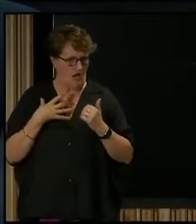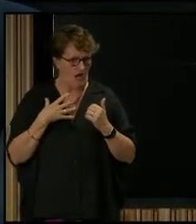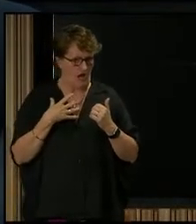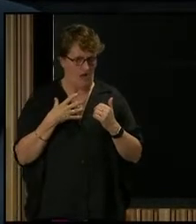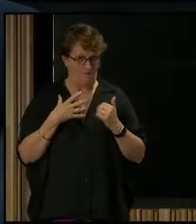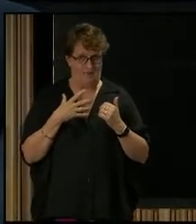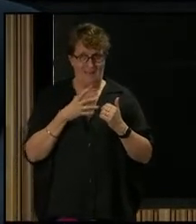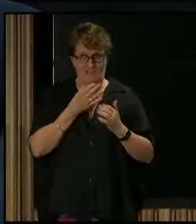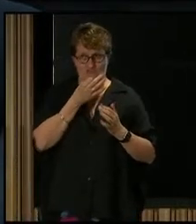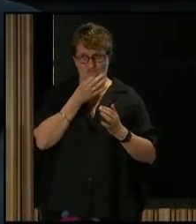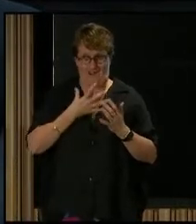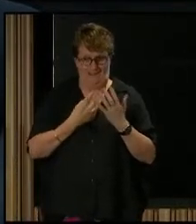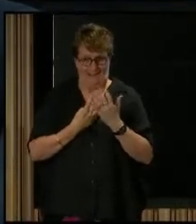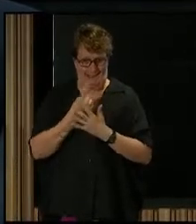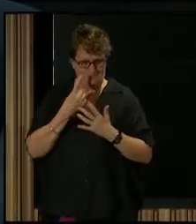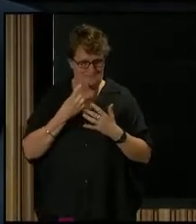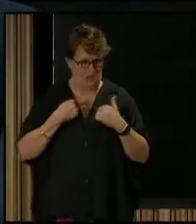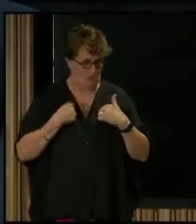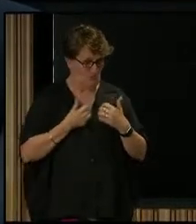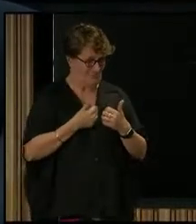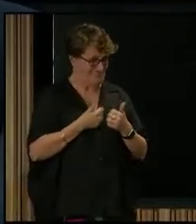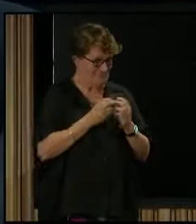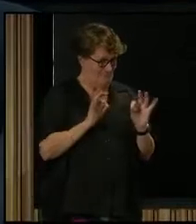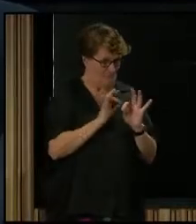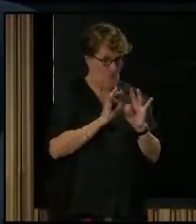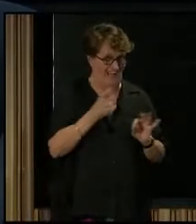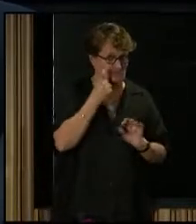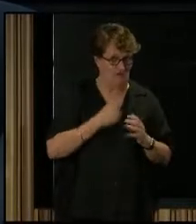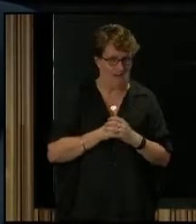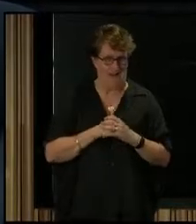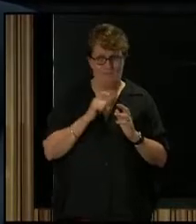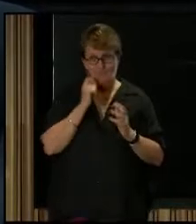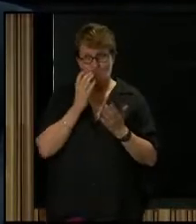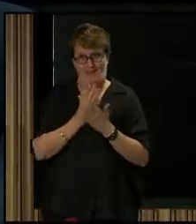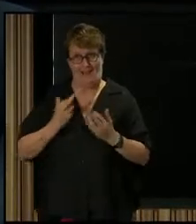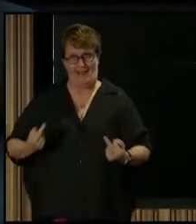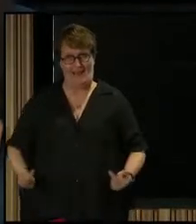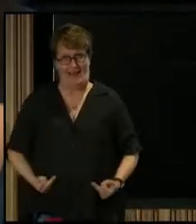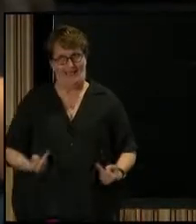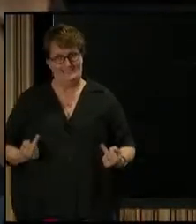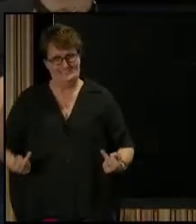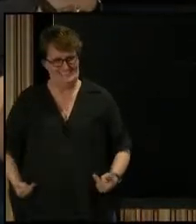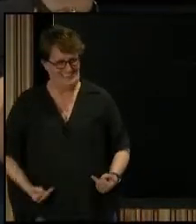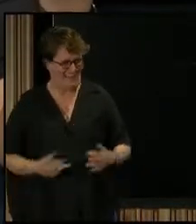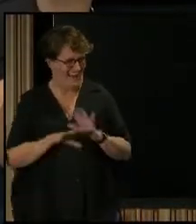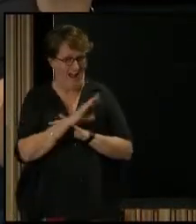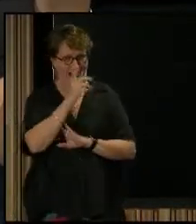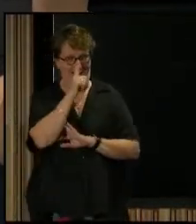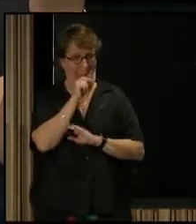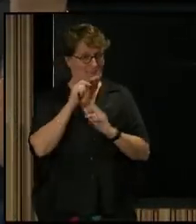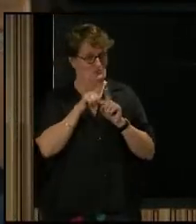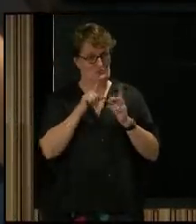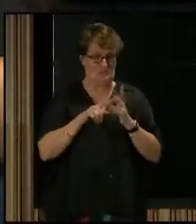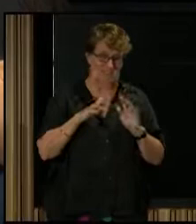without trying. Like, I better explore this a little bit more. I'm lazy. Like, economy of actions. I was like, I can already do it really well. I'll do it